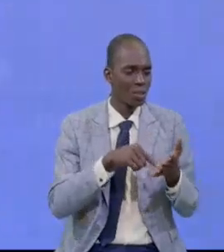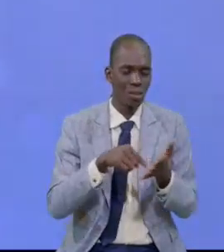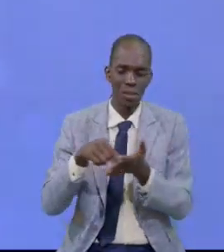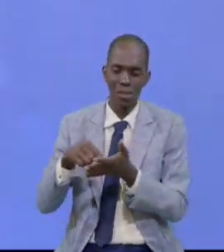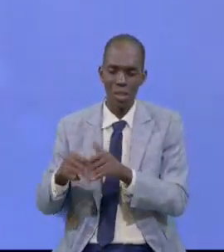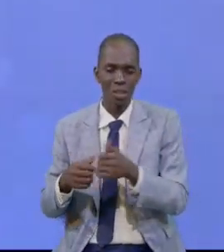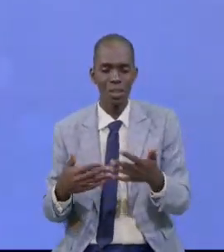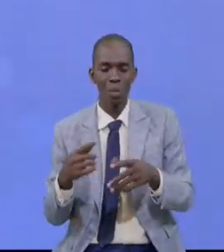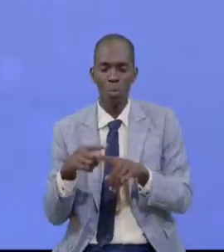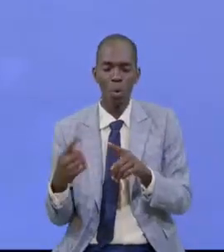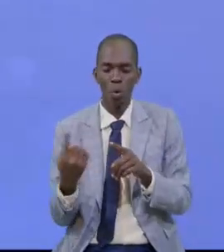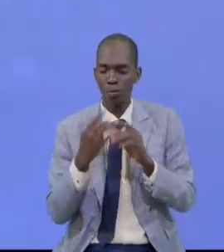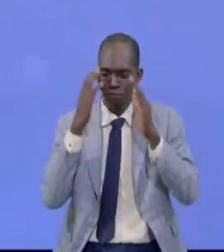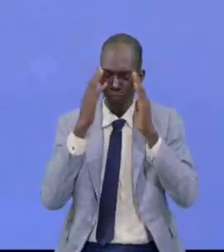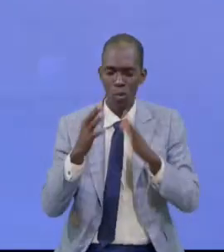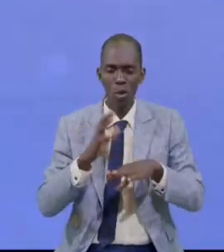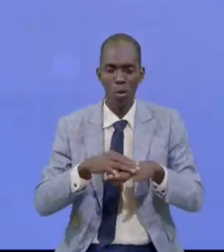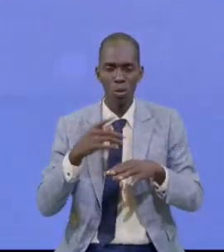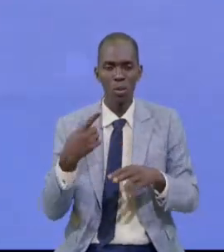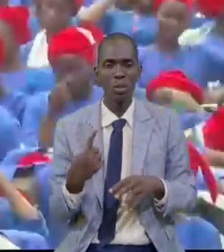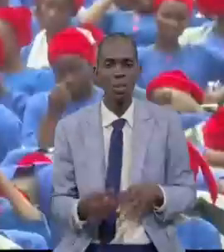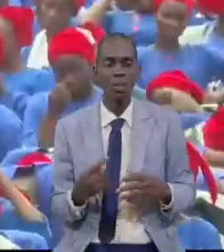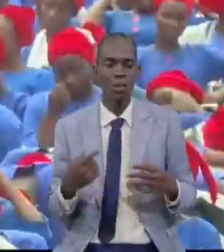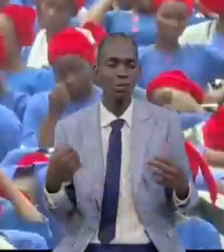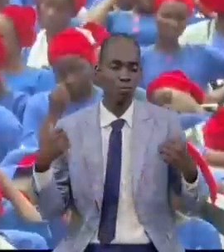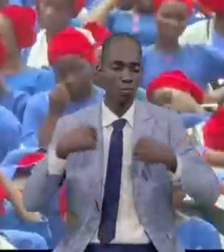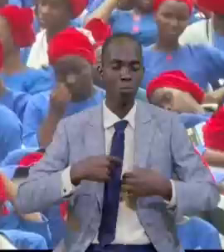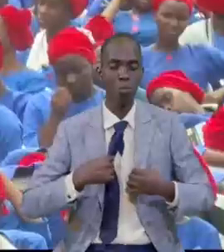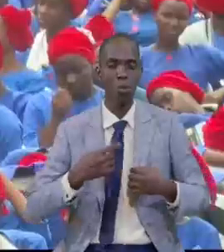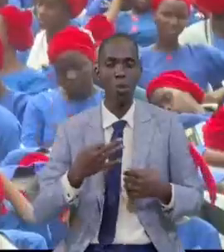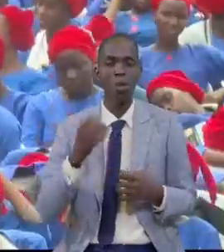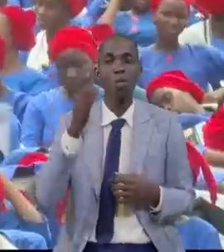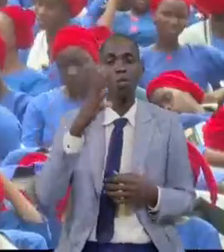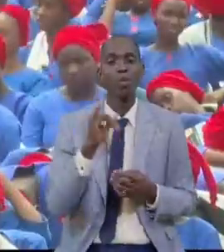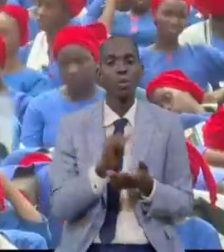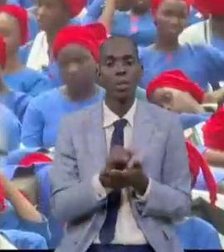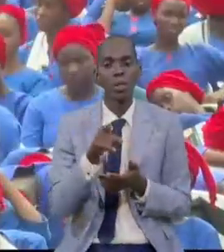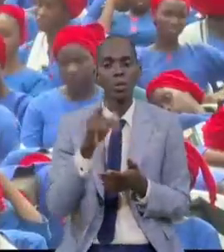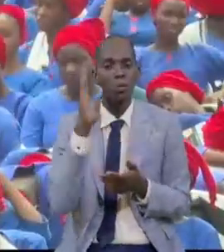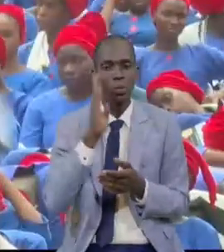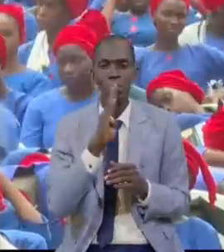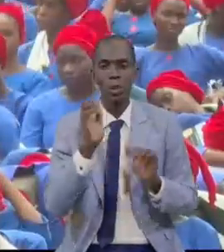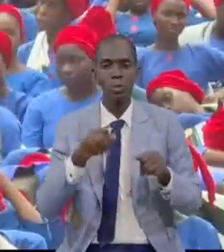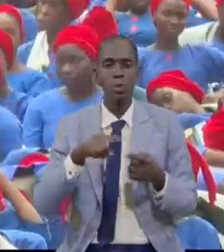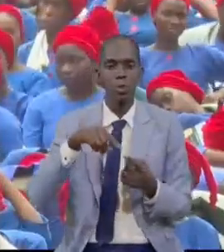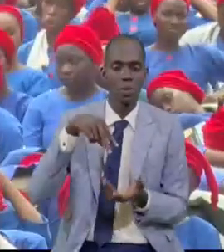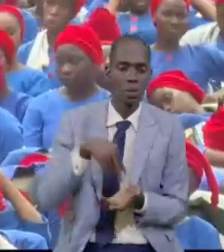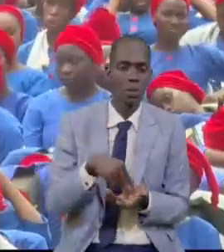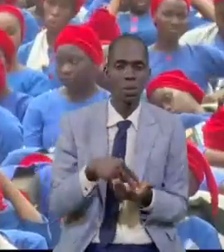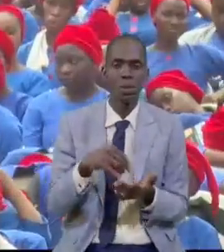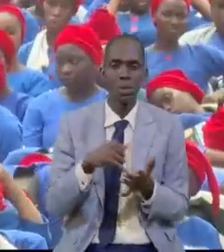be able to stand. Our time has come to stand. Against every other